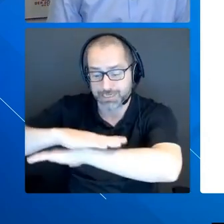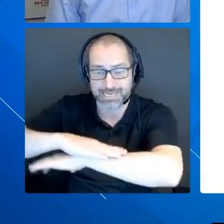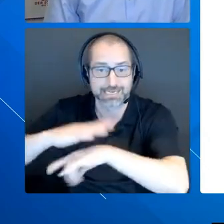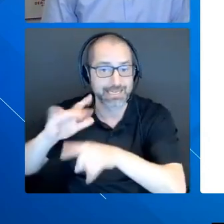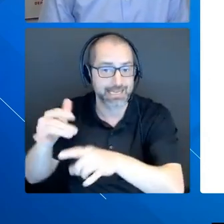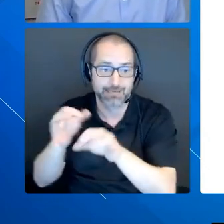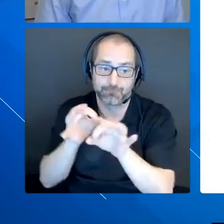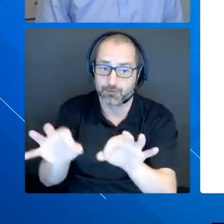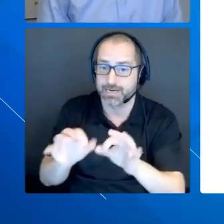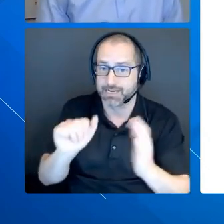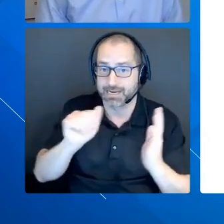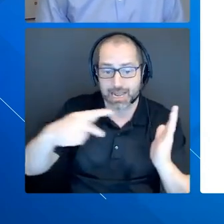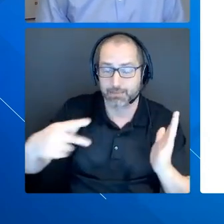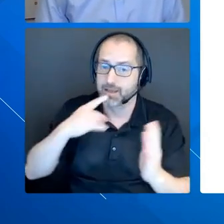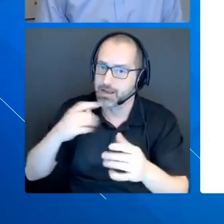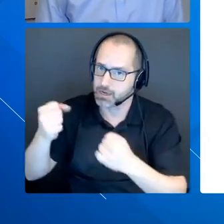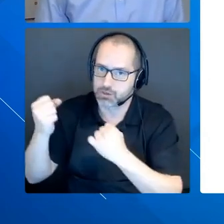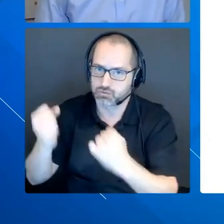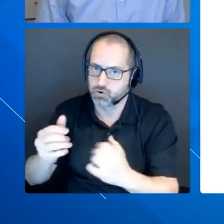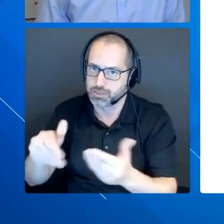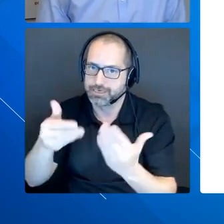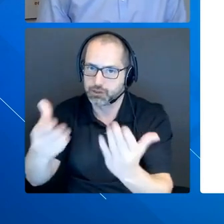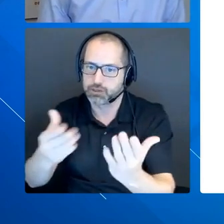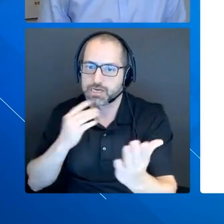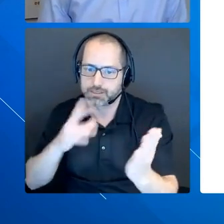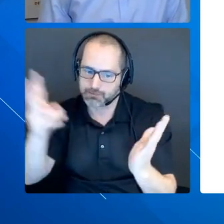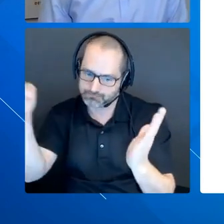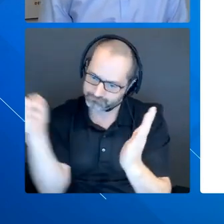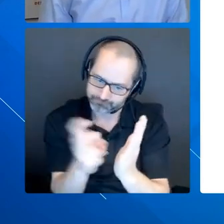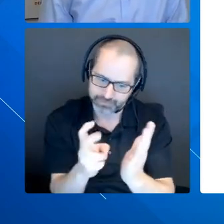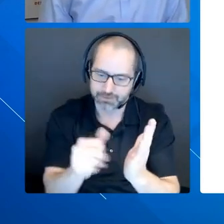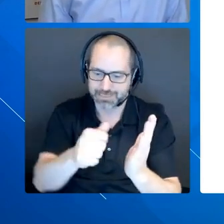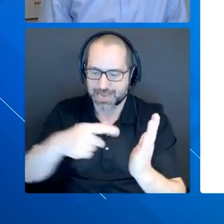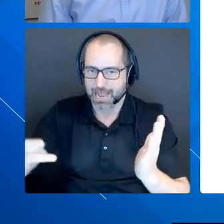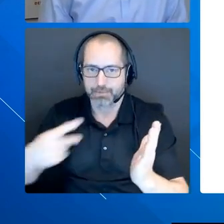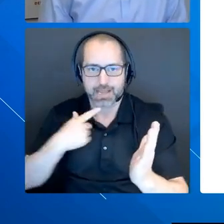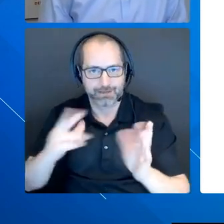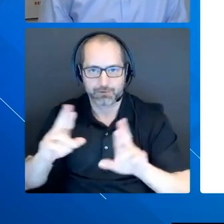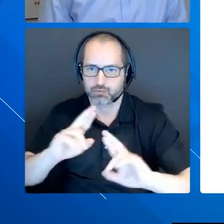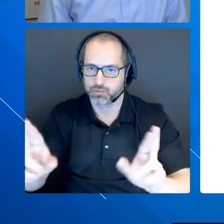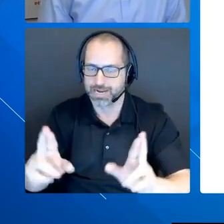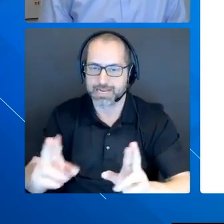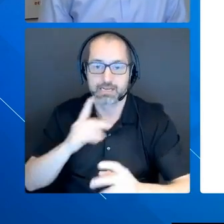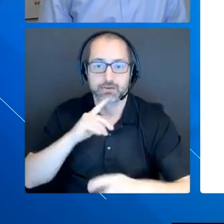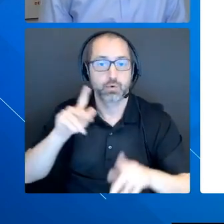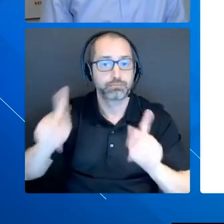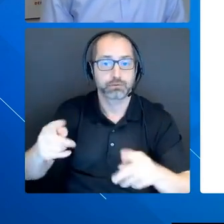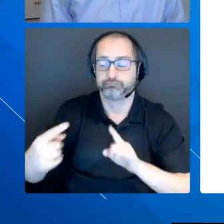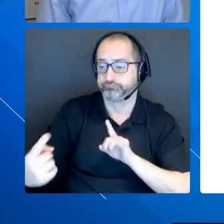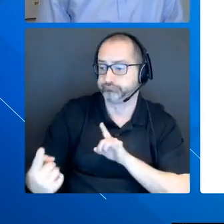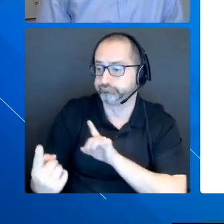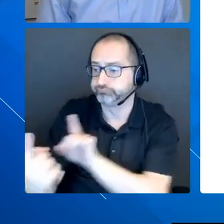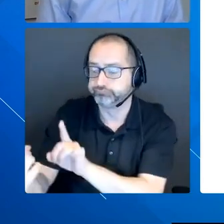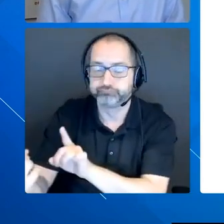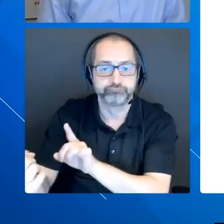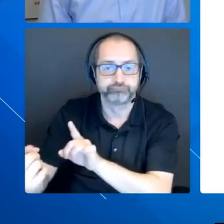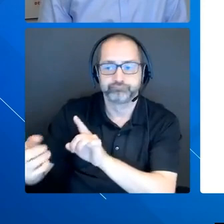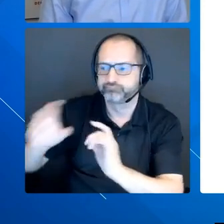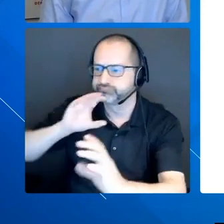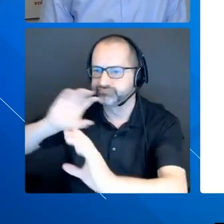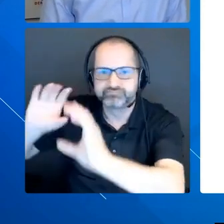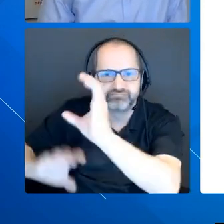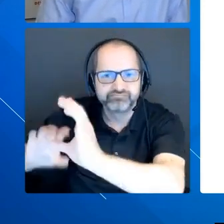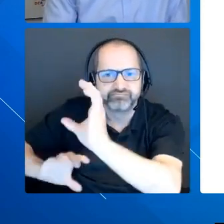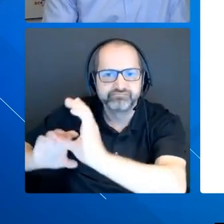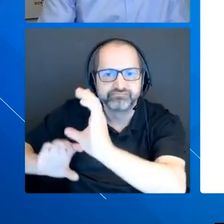recommend having these pre-installed. I'd probably turn it on, make sure you know how it works. But it's very easy. Somebody who comes up and has an issue communicating with